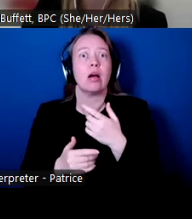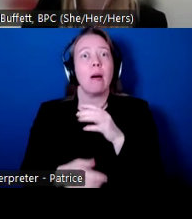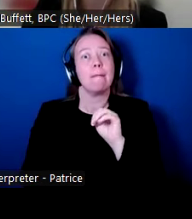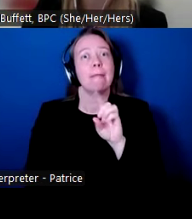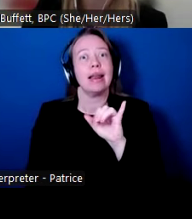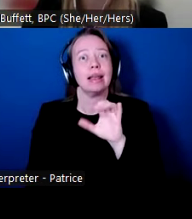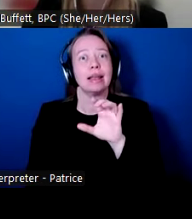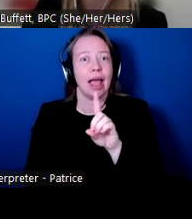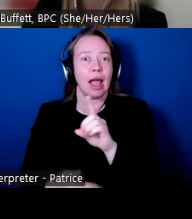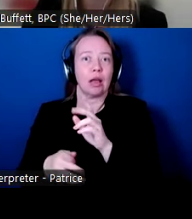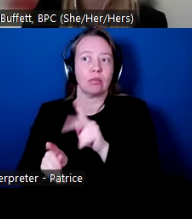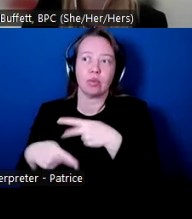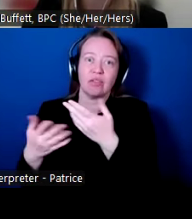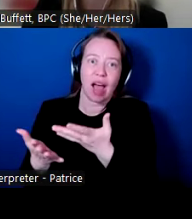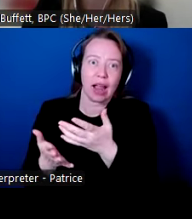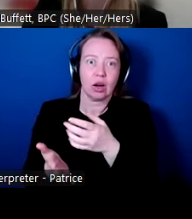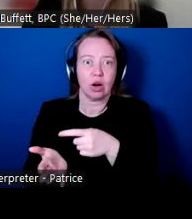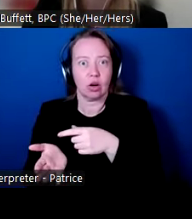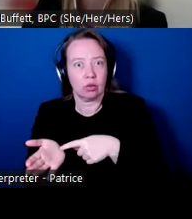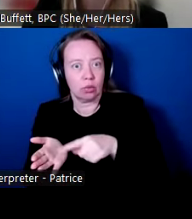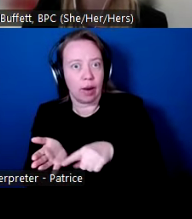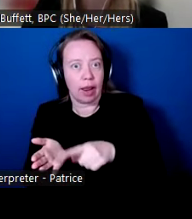to direct care professionals' wages.